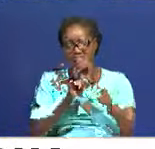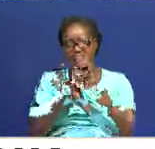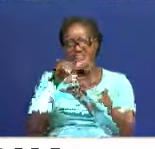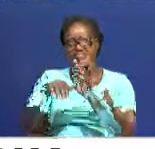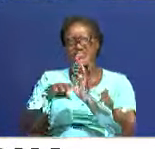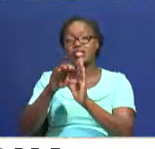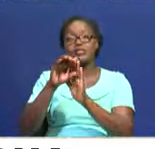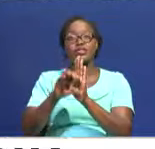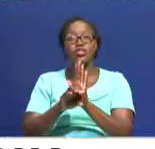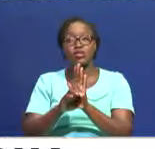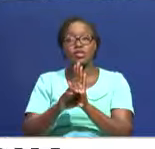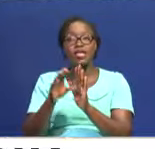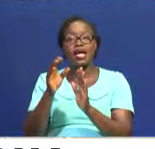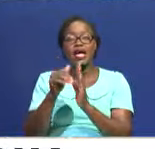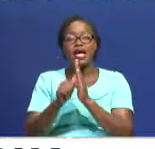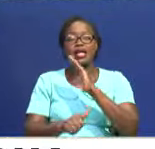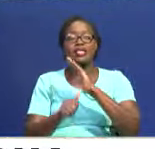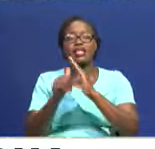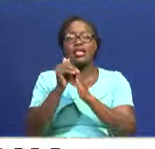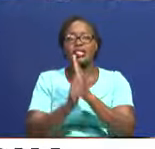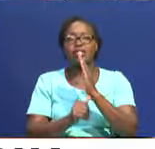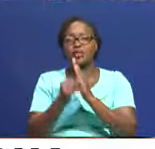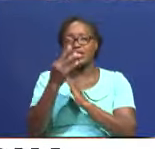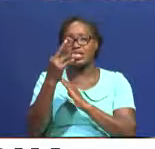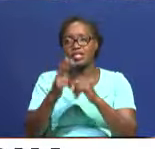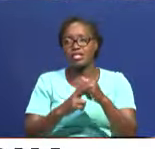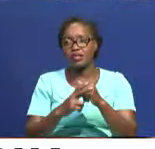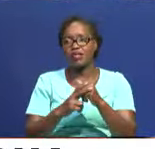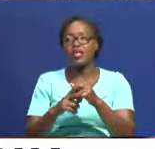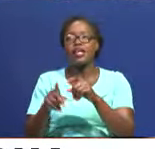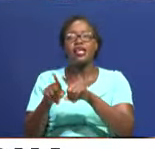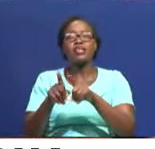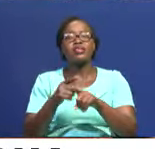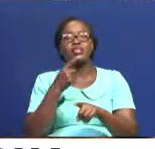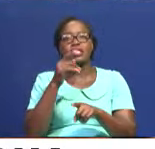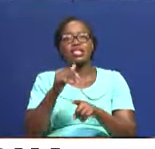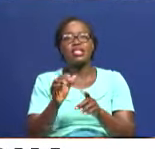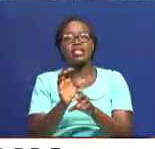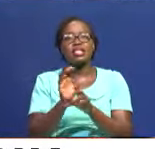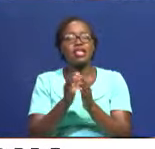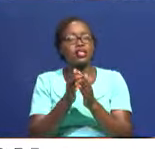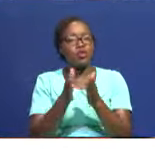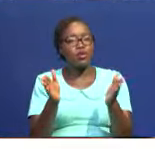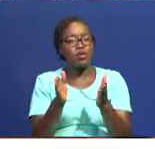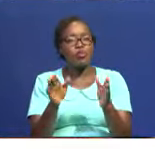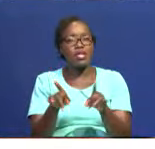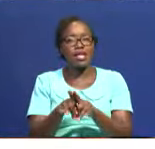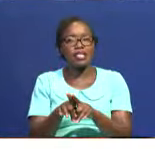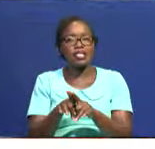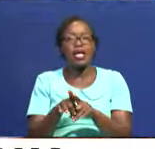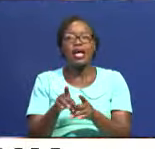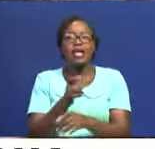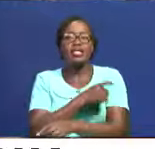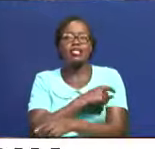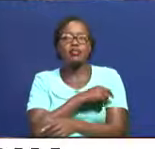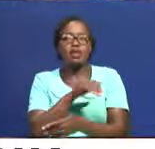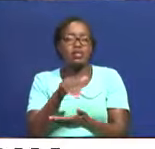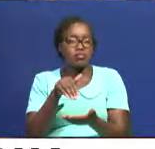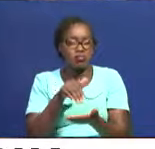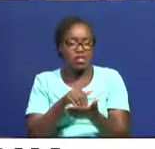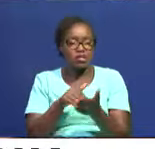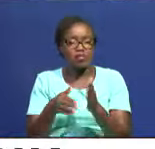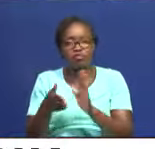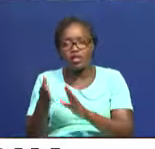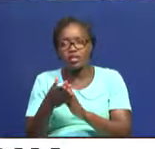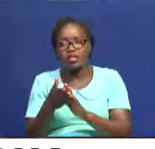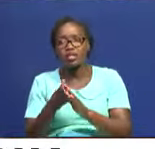the constitution under article 37. Aliongeza kuwa kanisa limefungua uwanja wake kama kituo cha matibabu ya dharura kwa waandamanaji